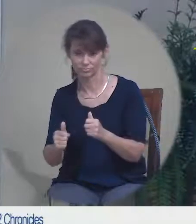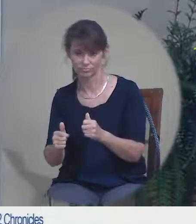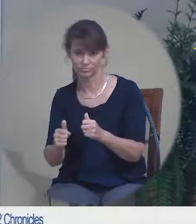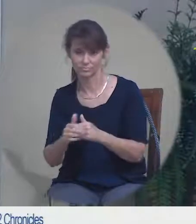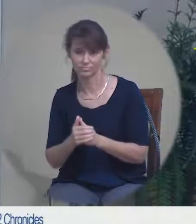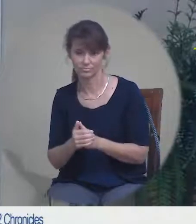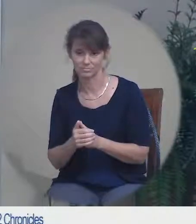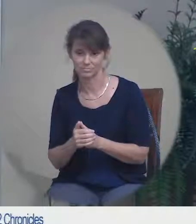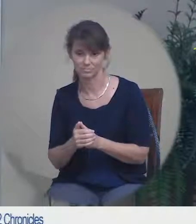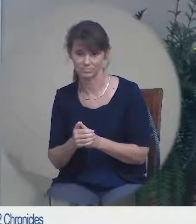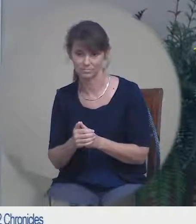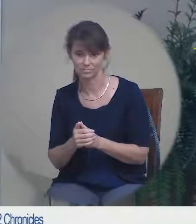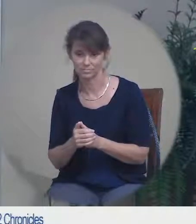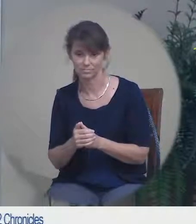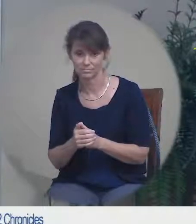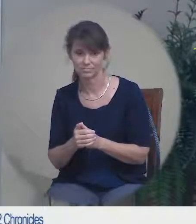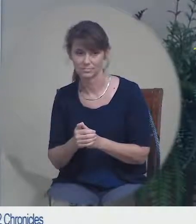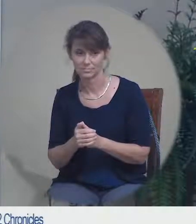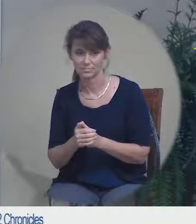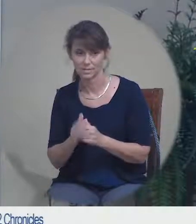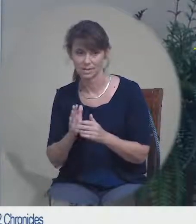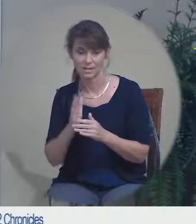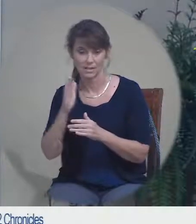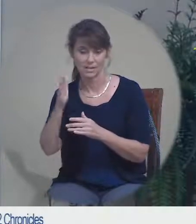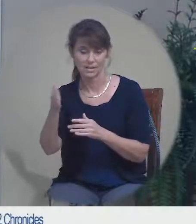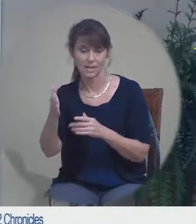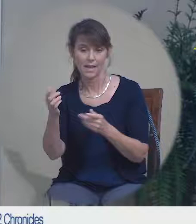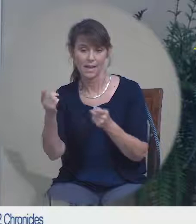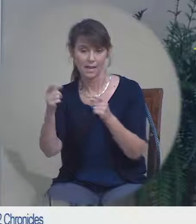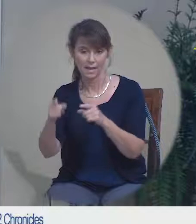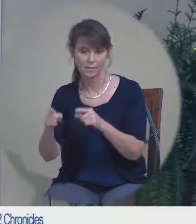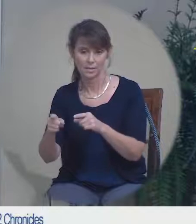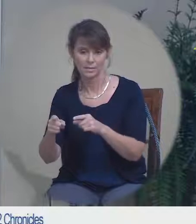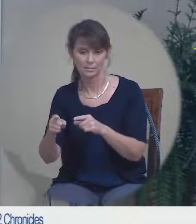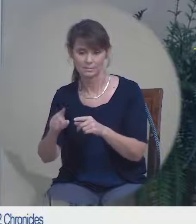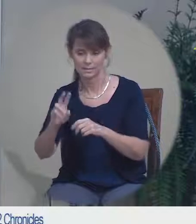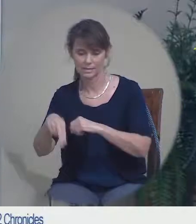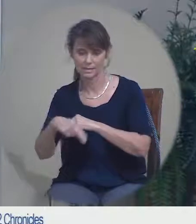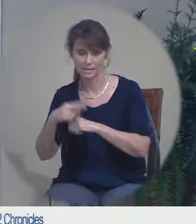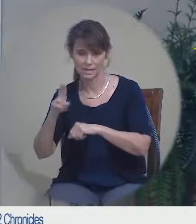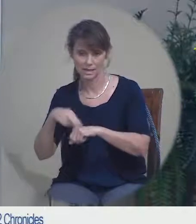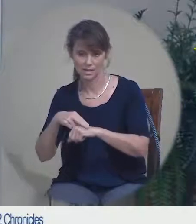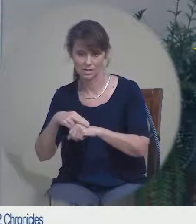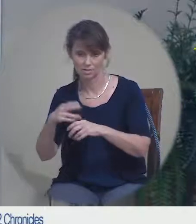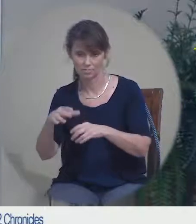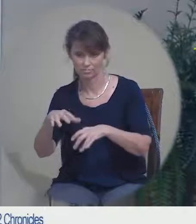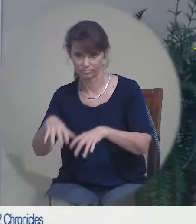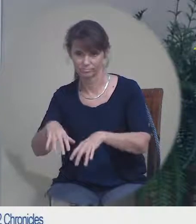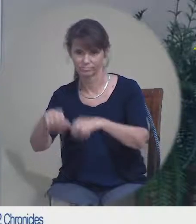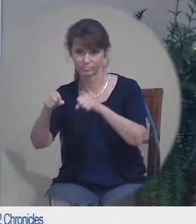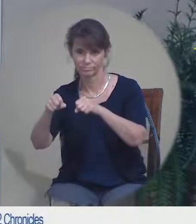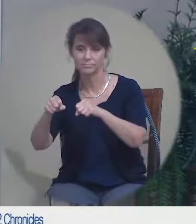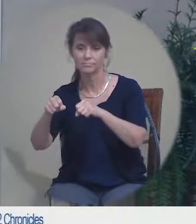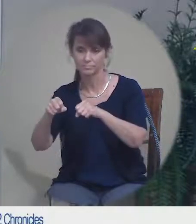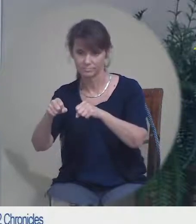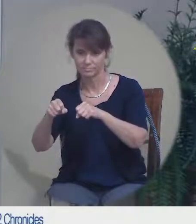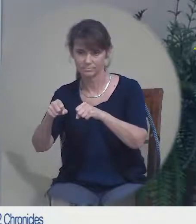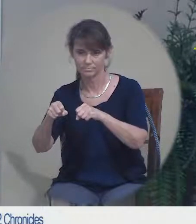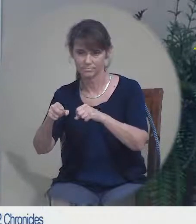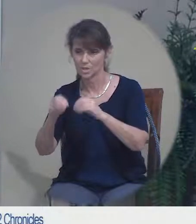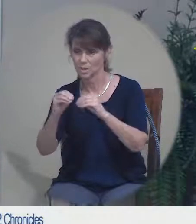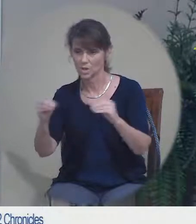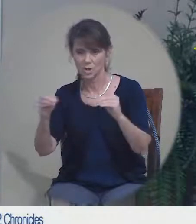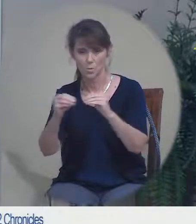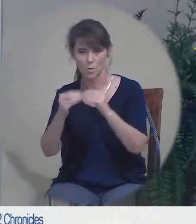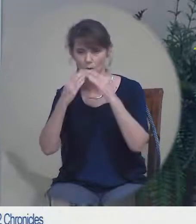the nation was taken into captivity, but they had no lasting peace really from that point on. To the north, their